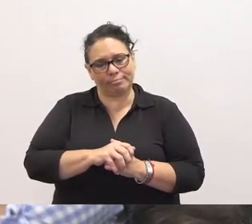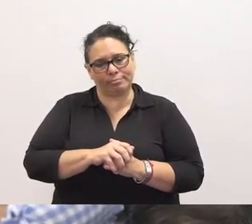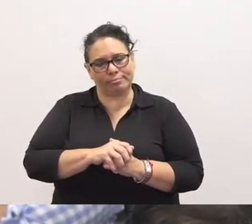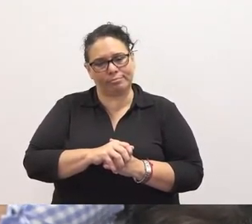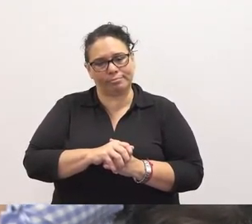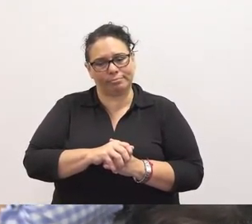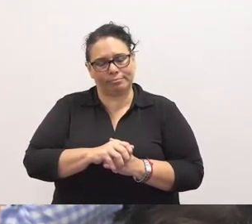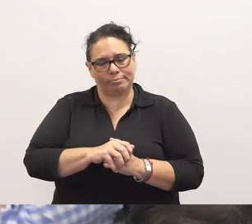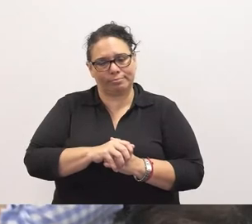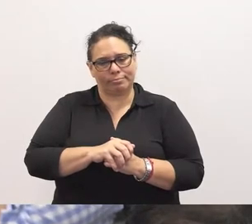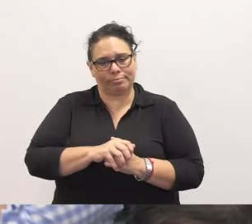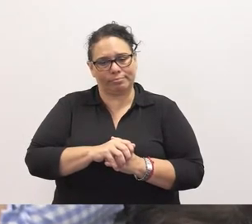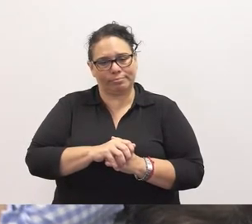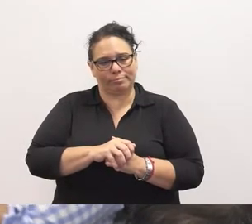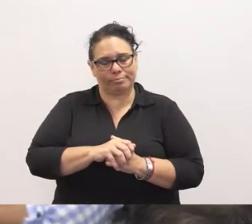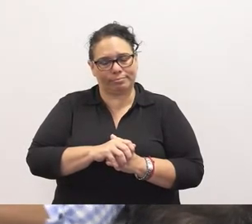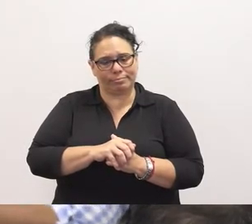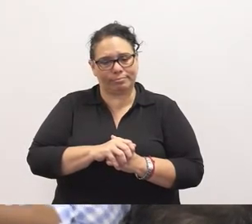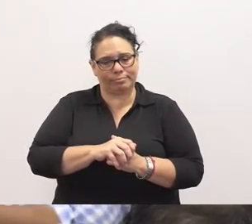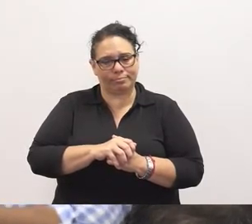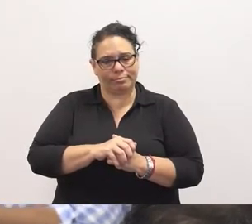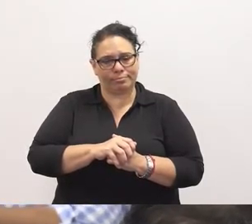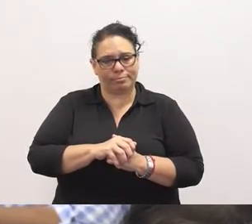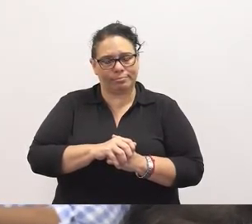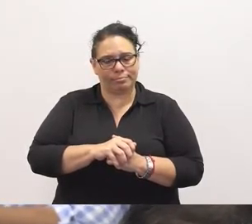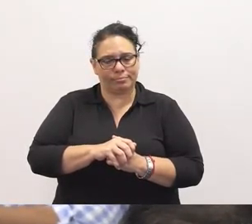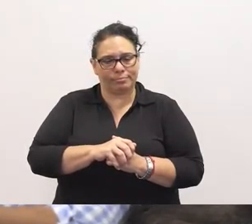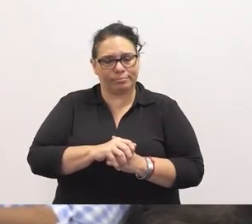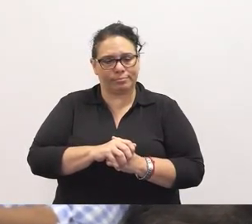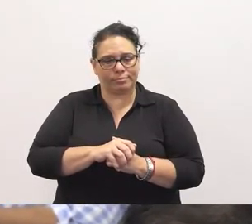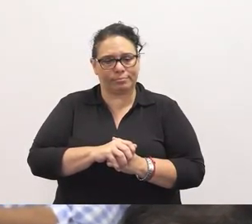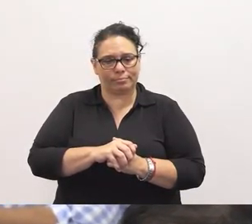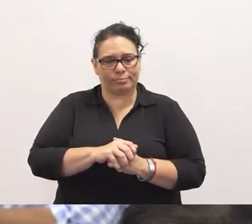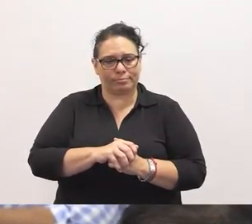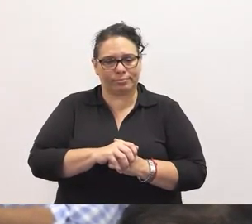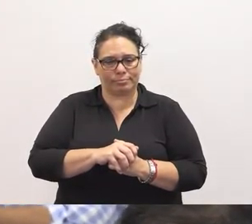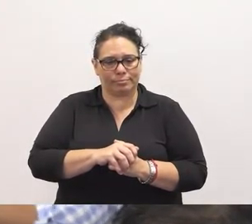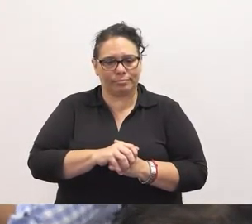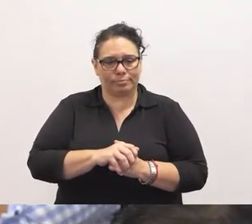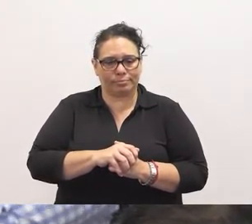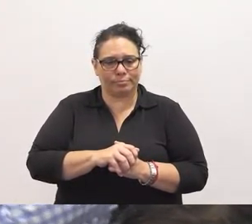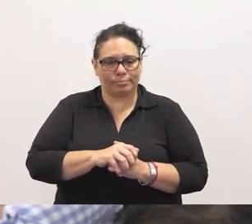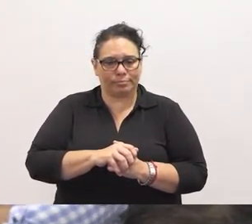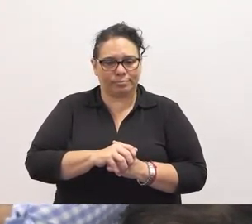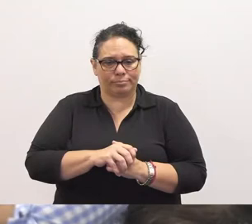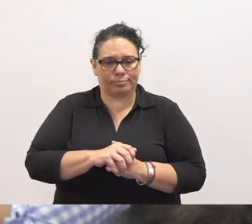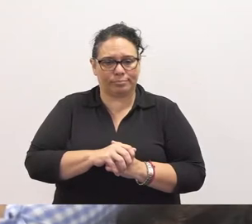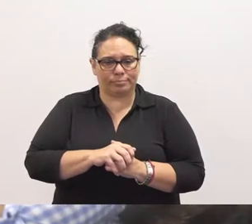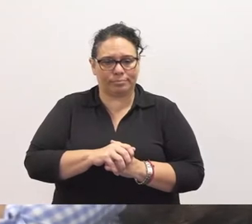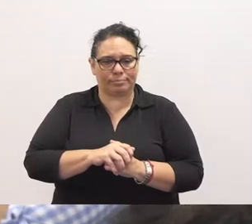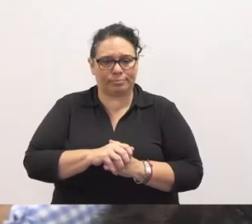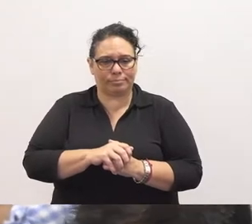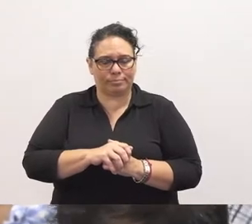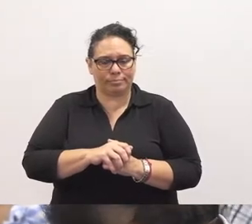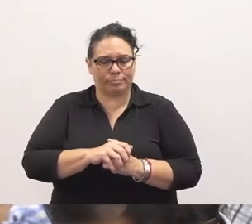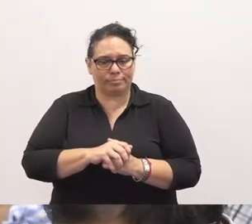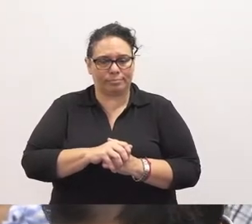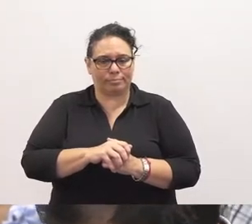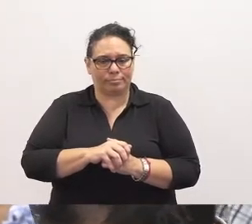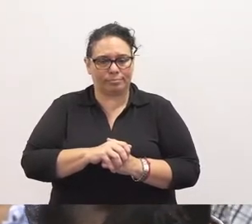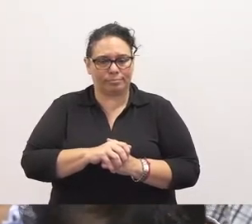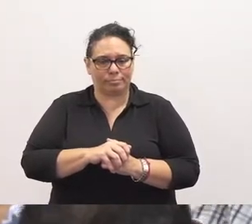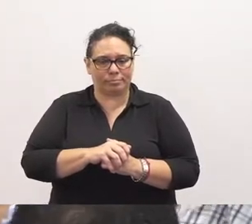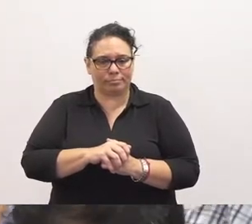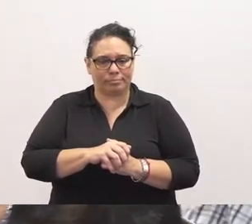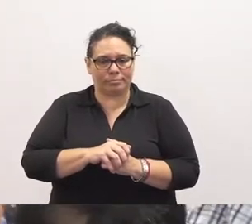dal man prok kdai nou nou sok khmai ke ot mien pia bop prae chea autism hay